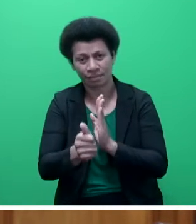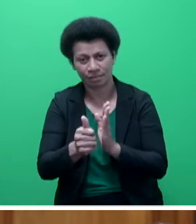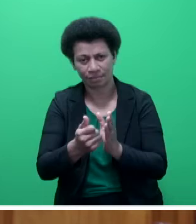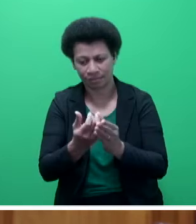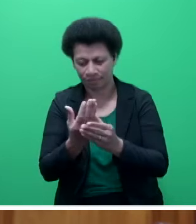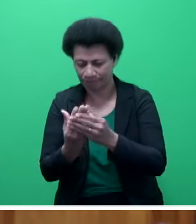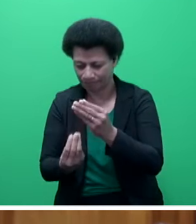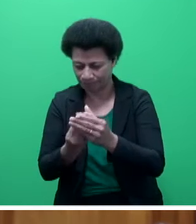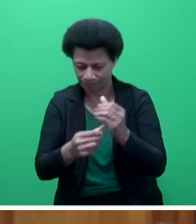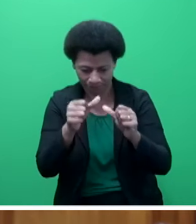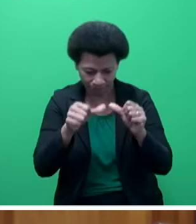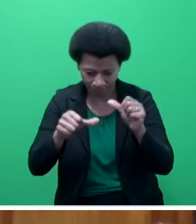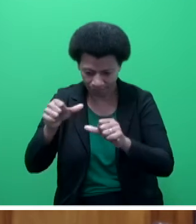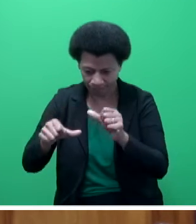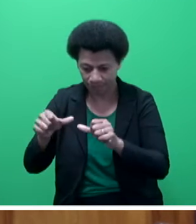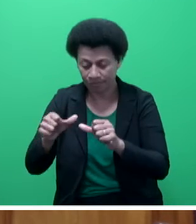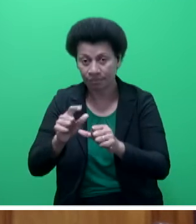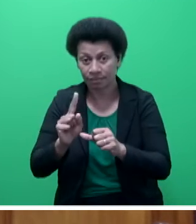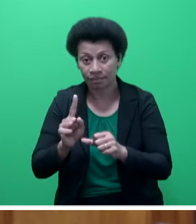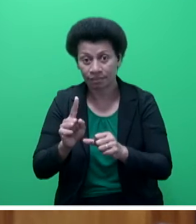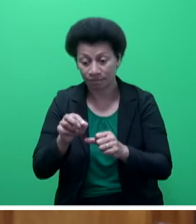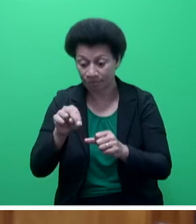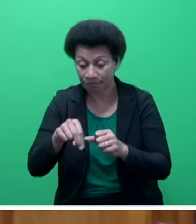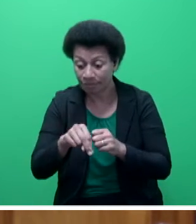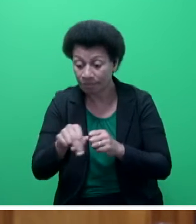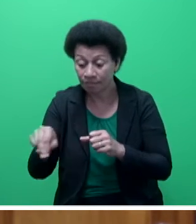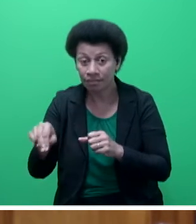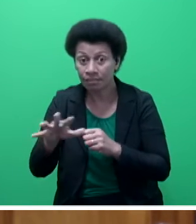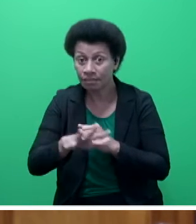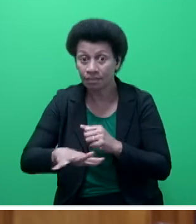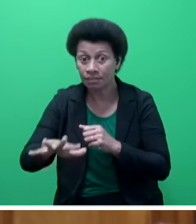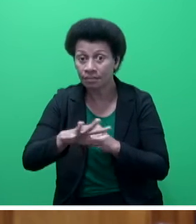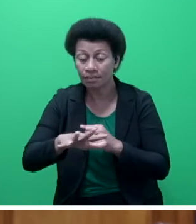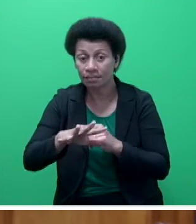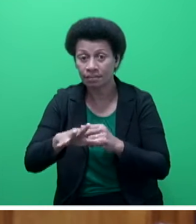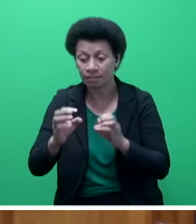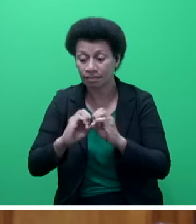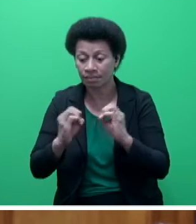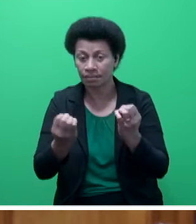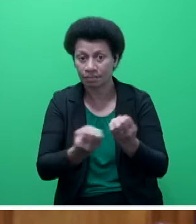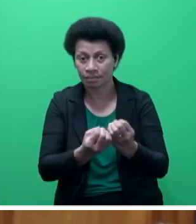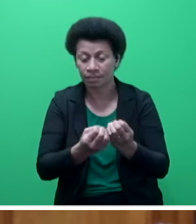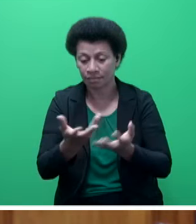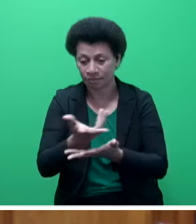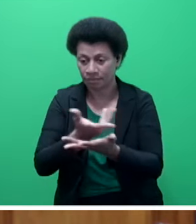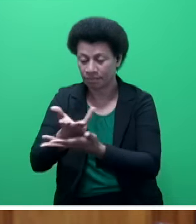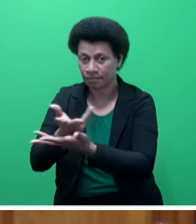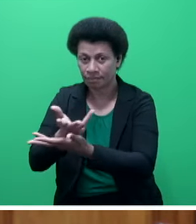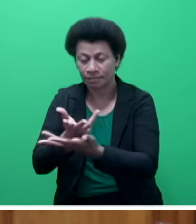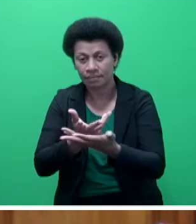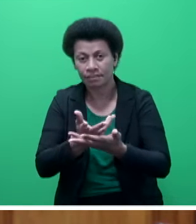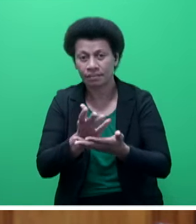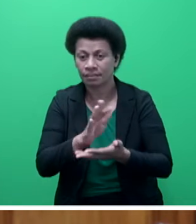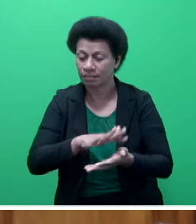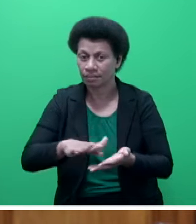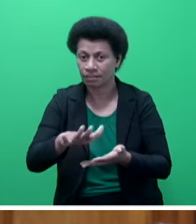analysis to gather the needs across all the sectors. The consultations were with the public and the private sector